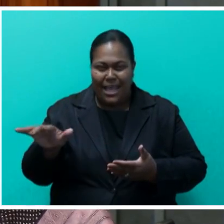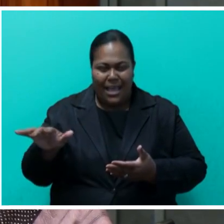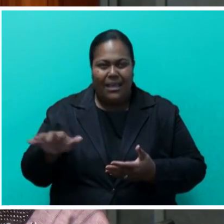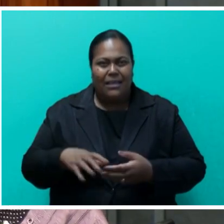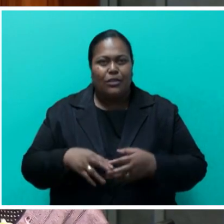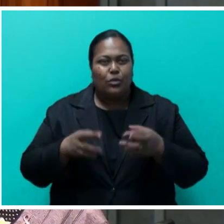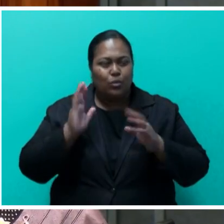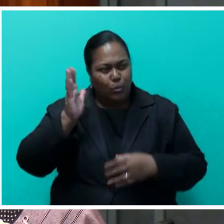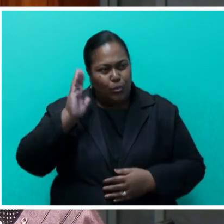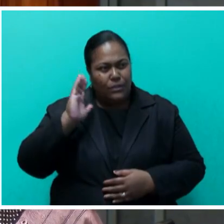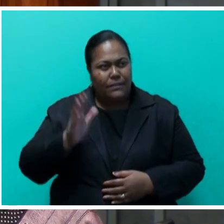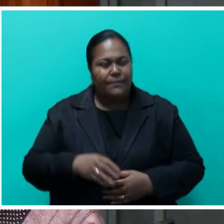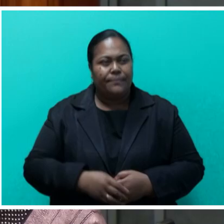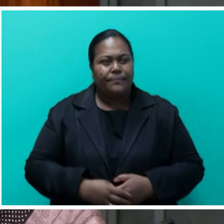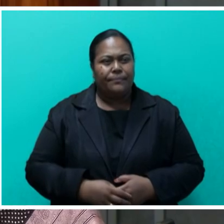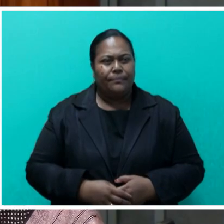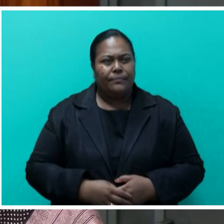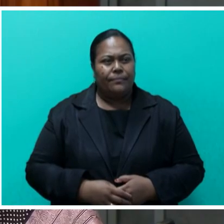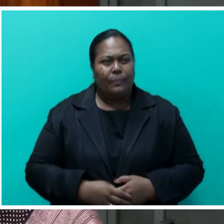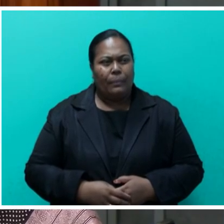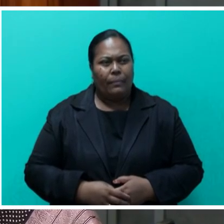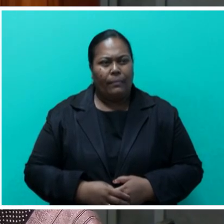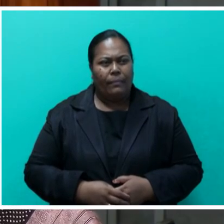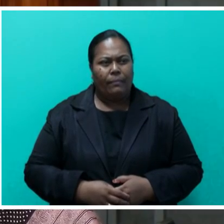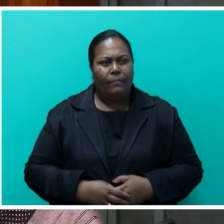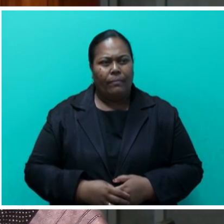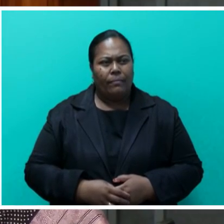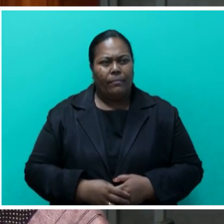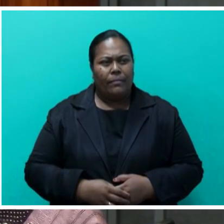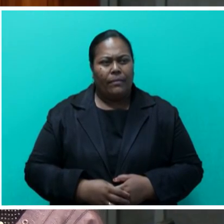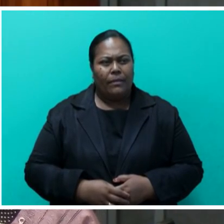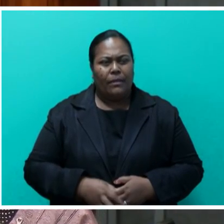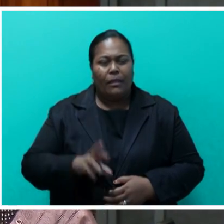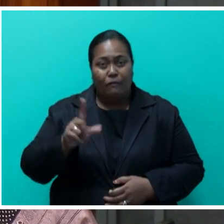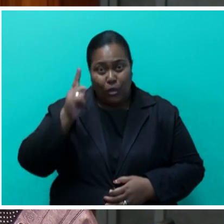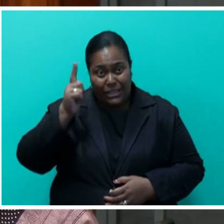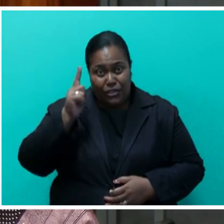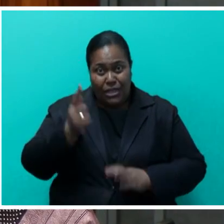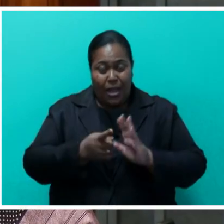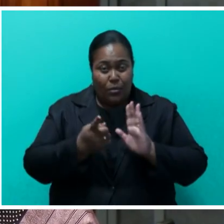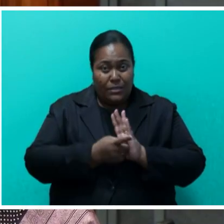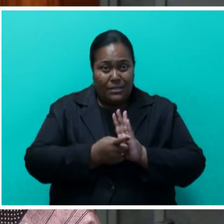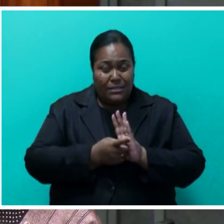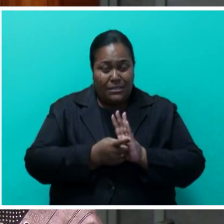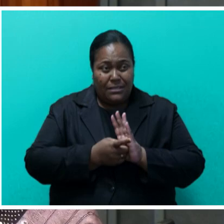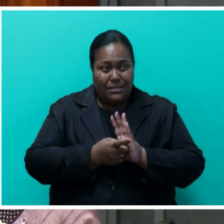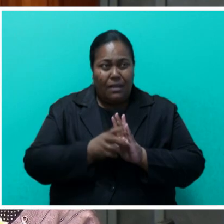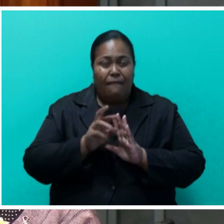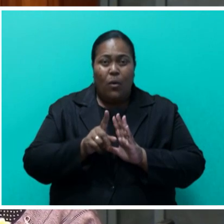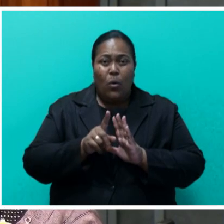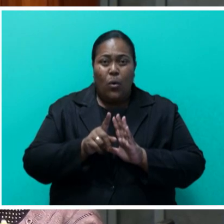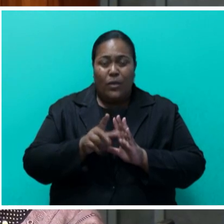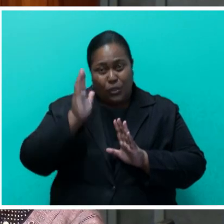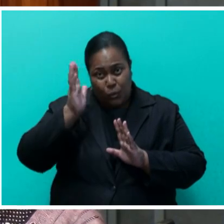schools. Mr. Speaker, sir, in terms of the teaching hours of the respective